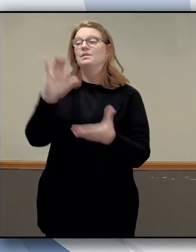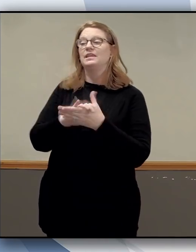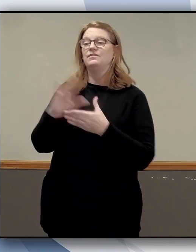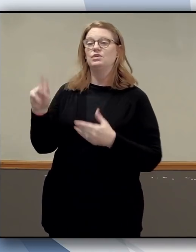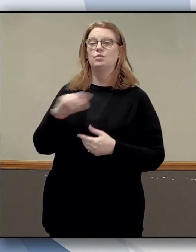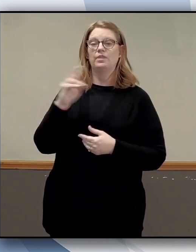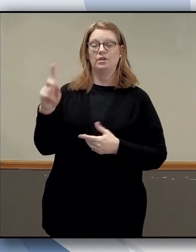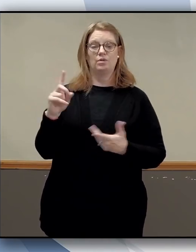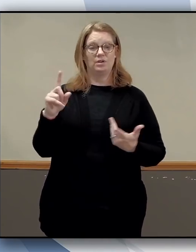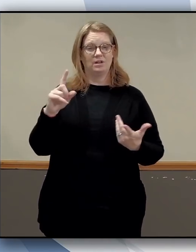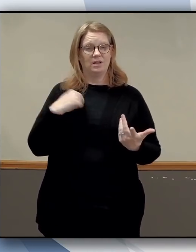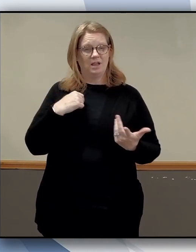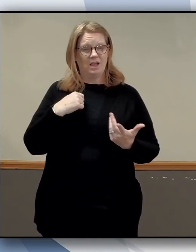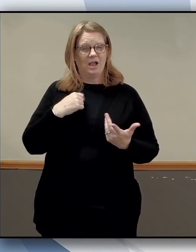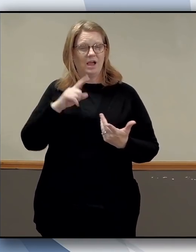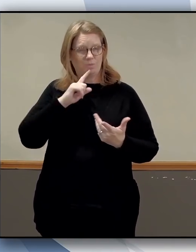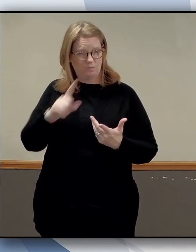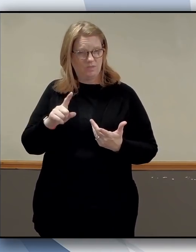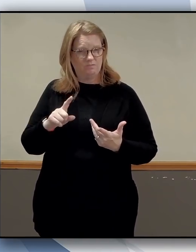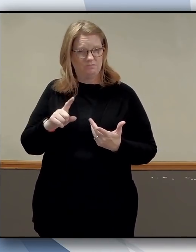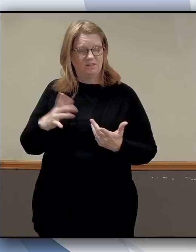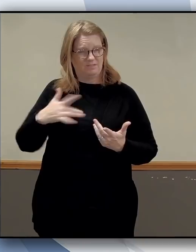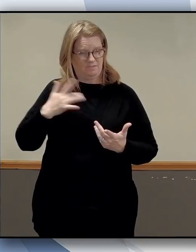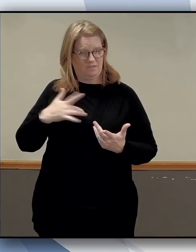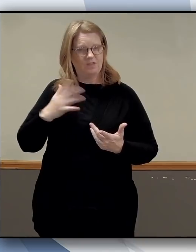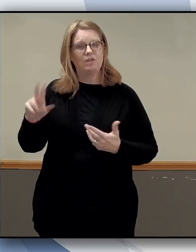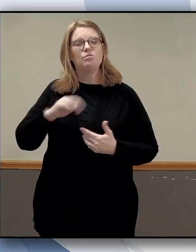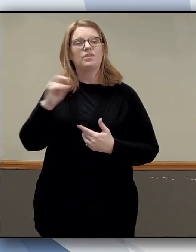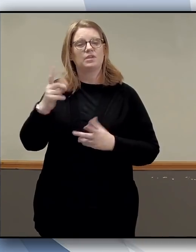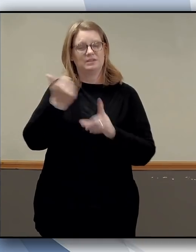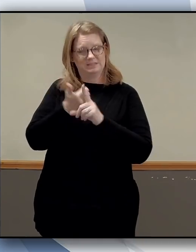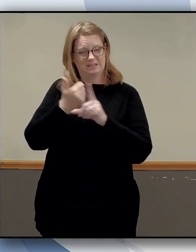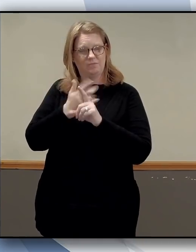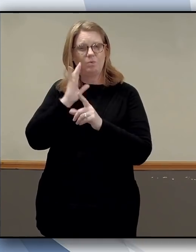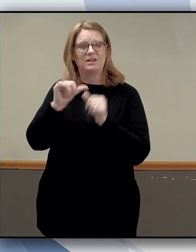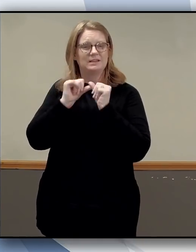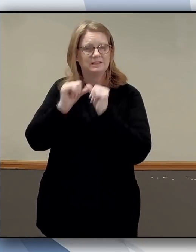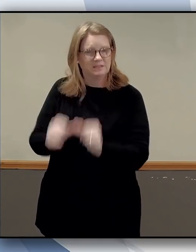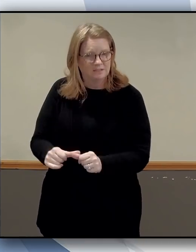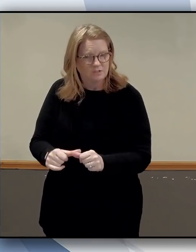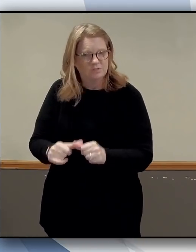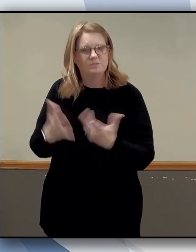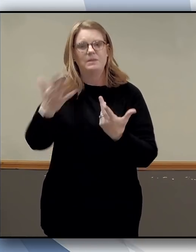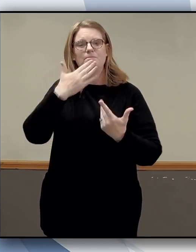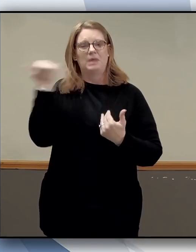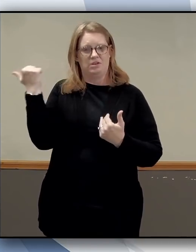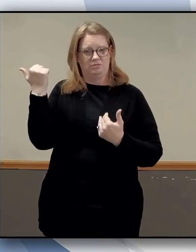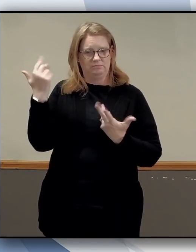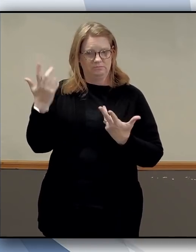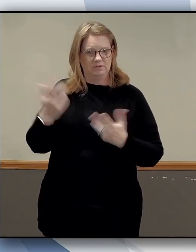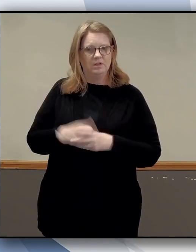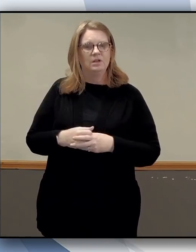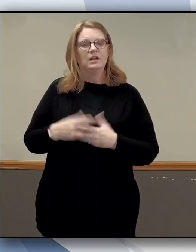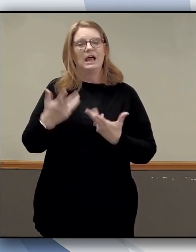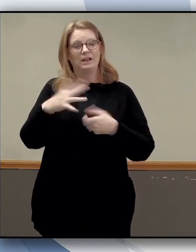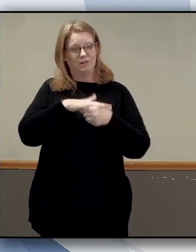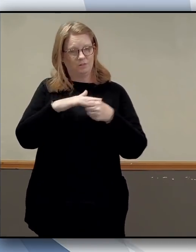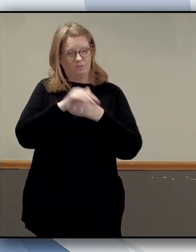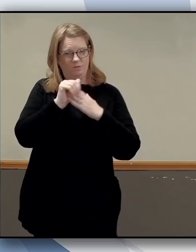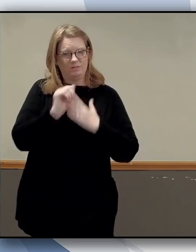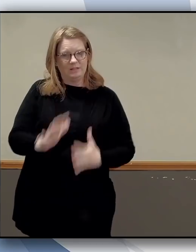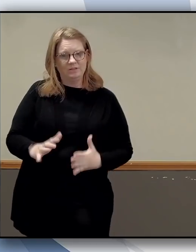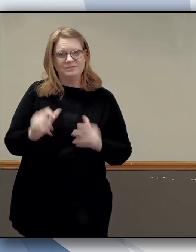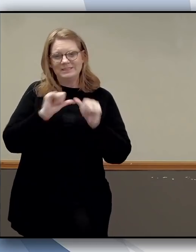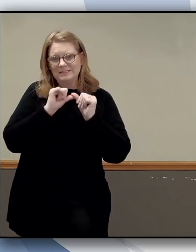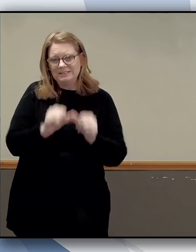challenge and emerge stronger than ever. And I also believe that we have local leaders that will lead. We're certainly seeing this now